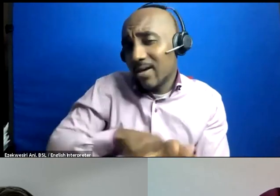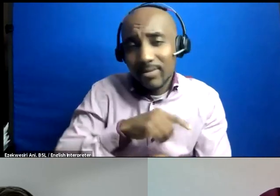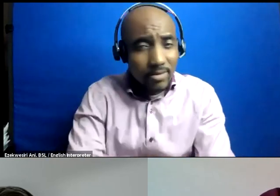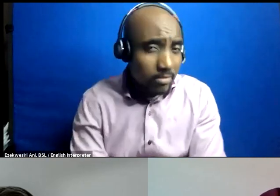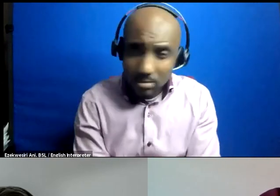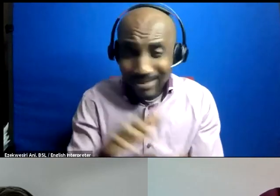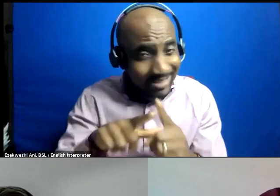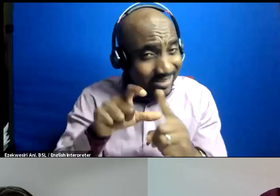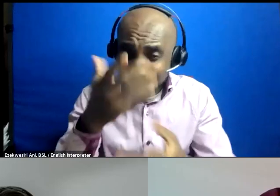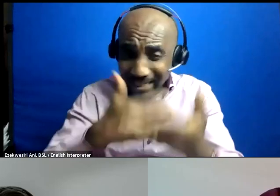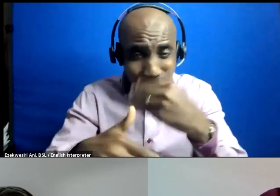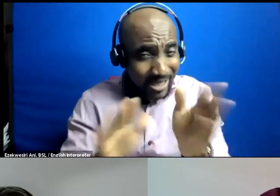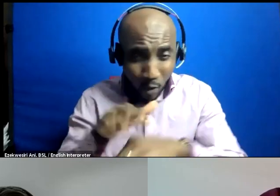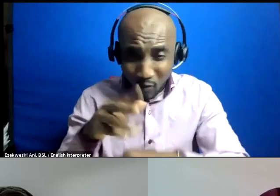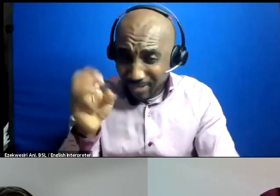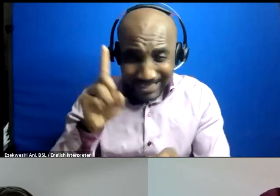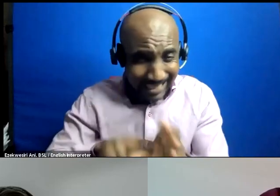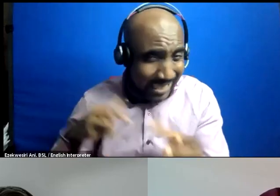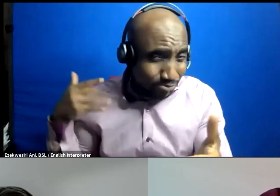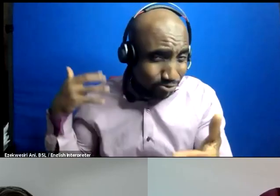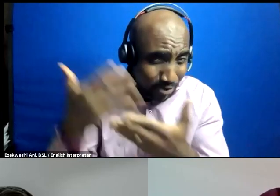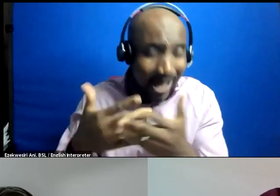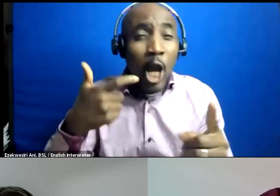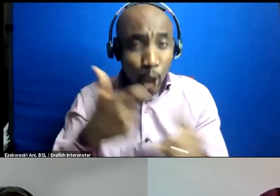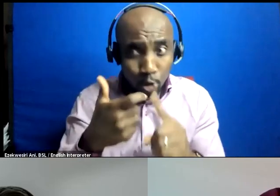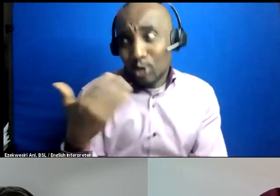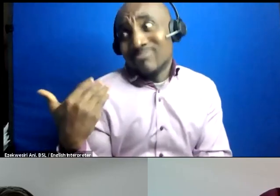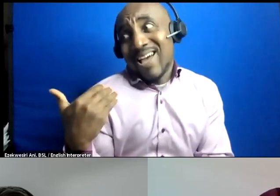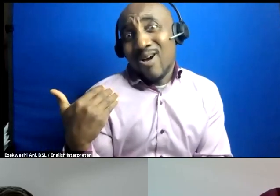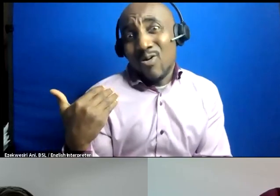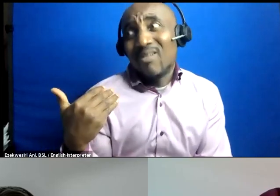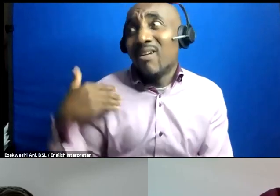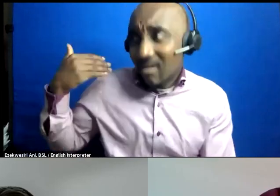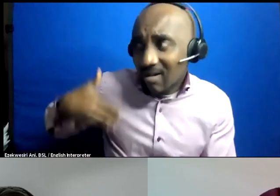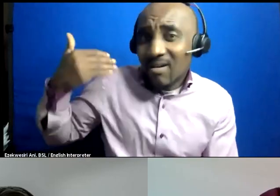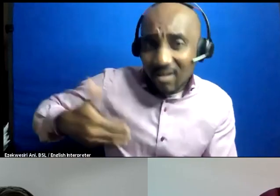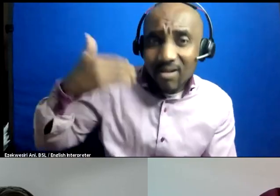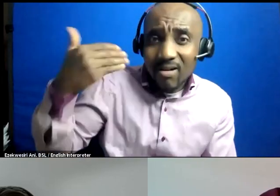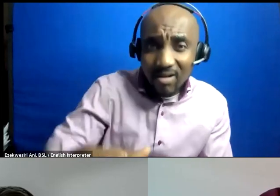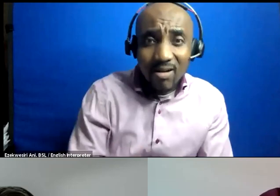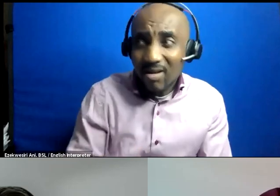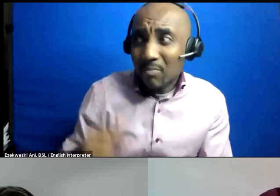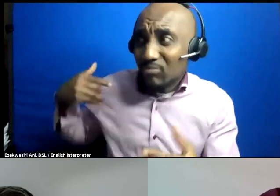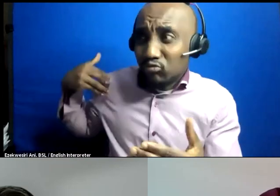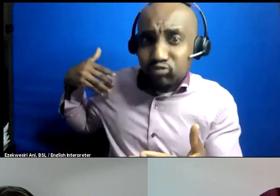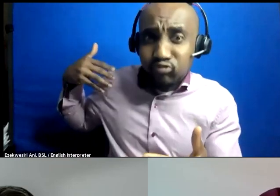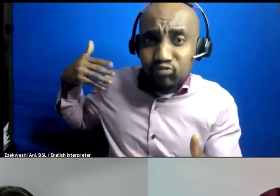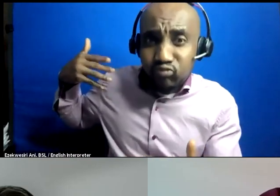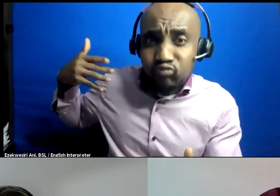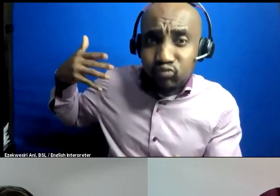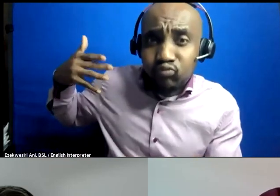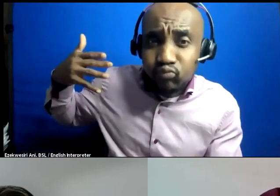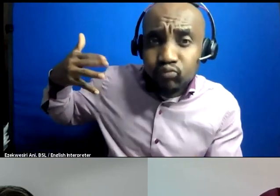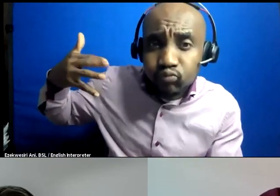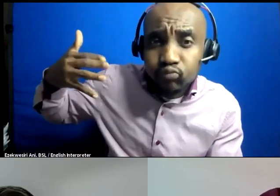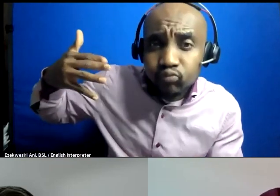has said, and now Kojo. So it's been developing over a period based on stories of